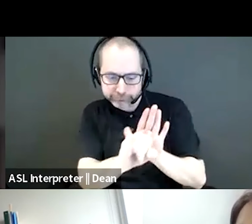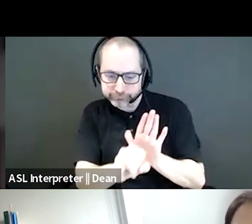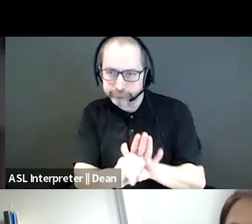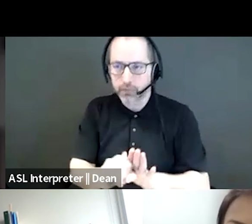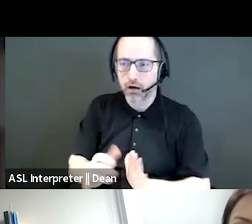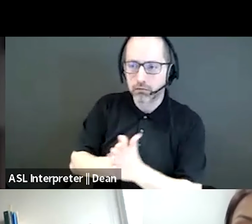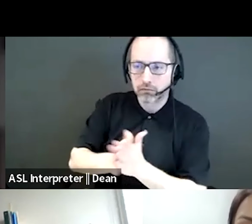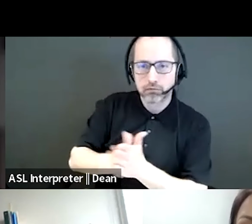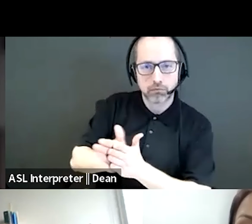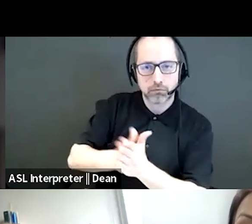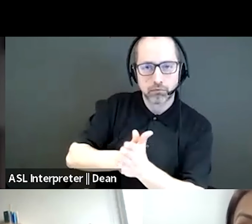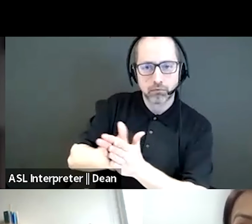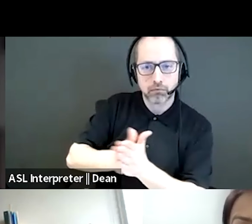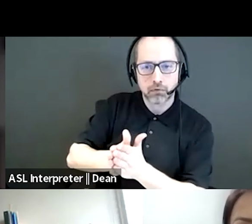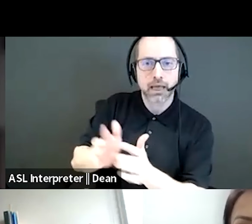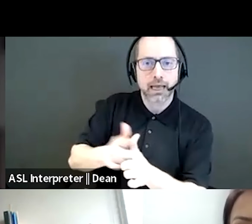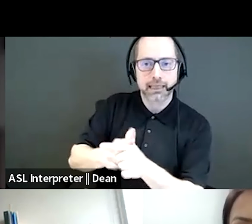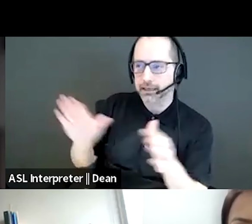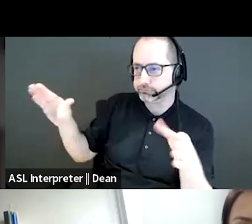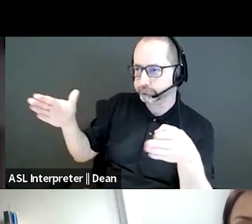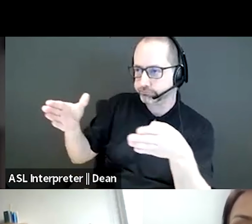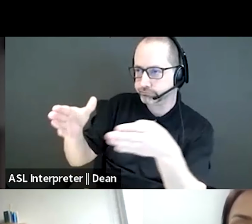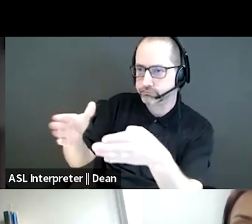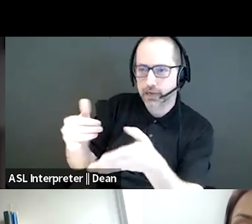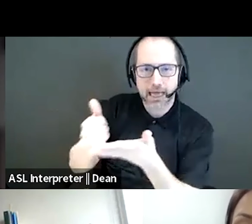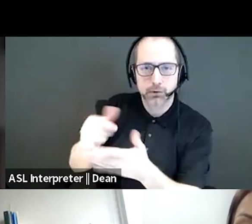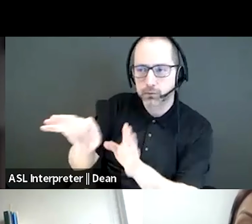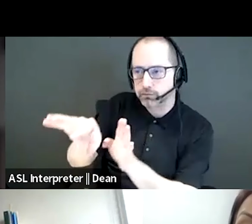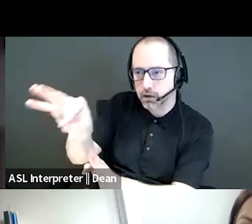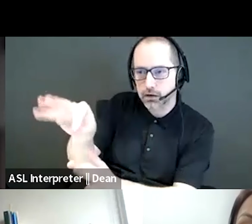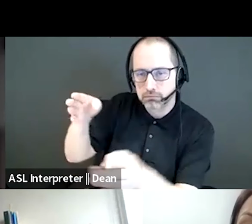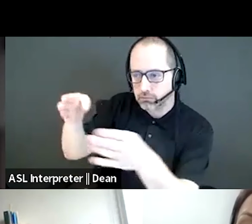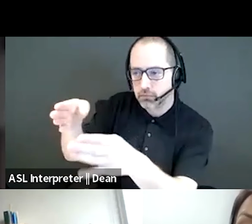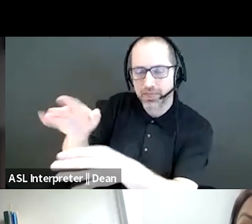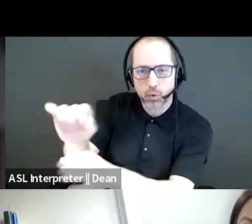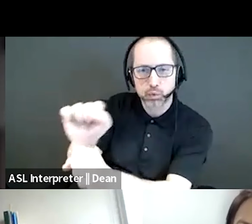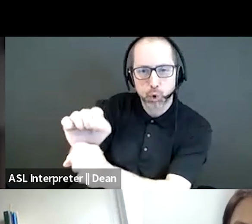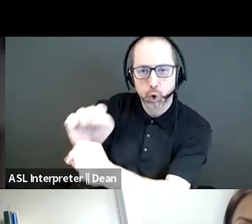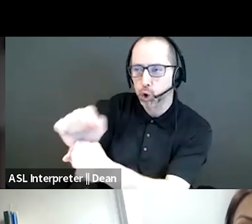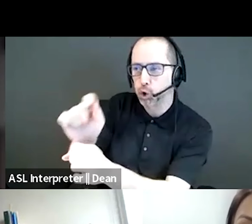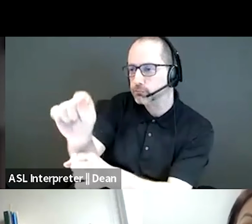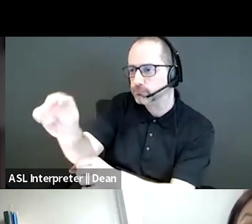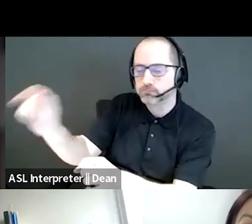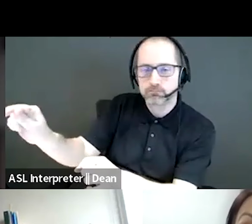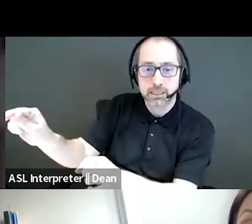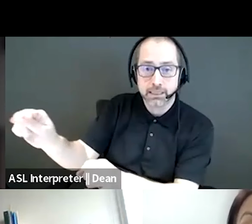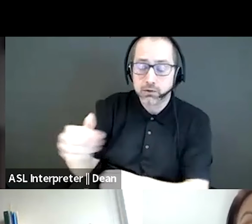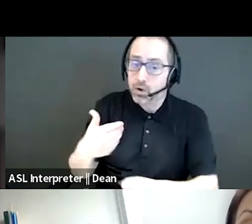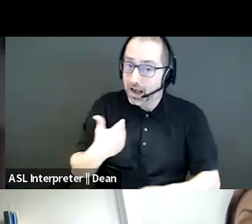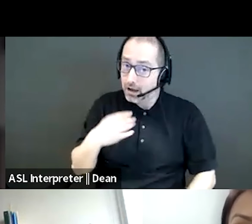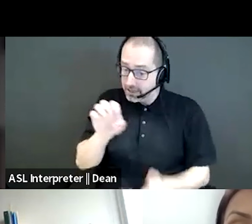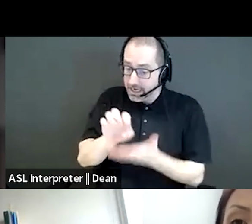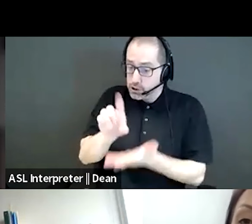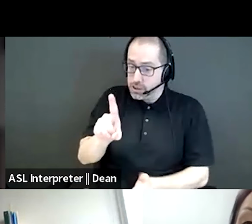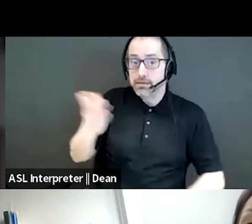or jobs that would make her exposed to those. So she had the education, but she wanted to make